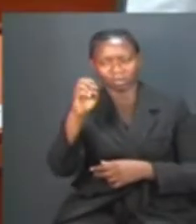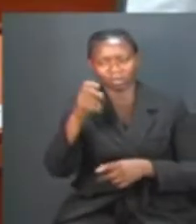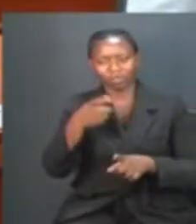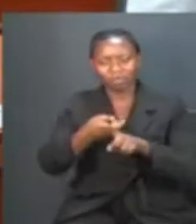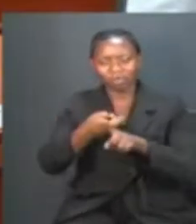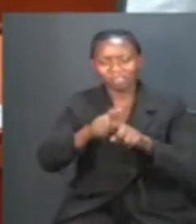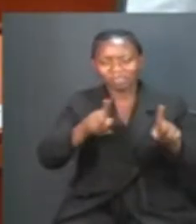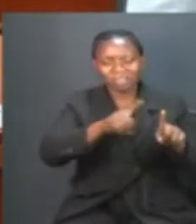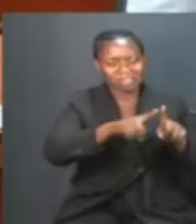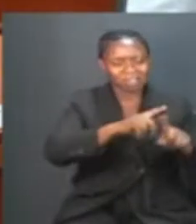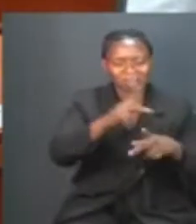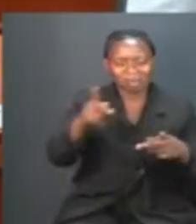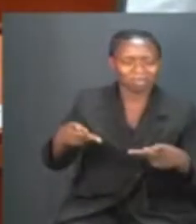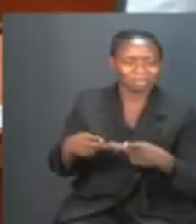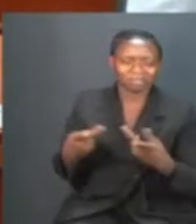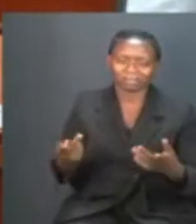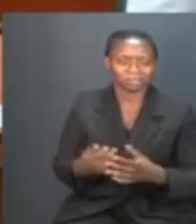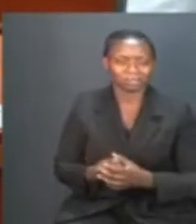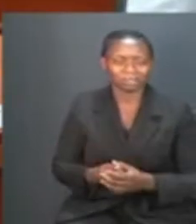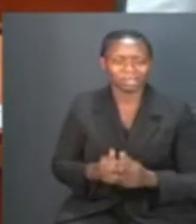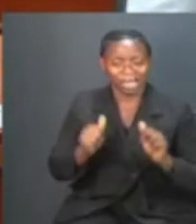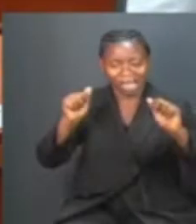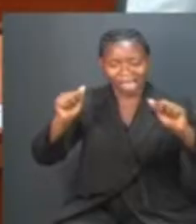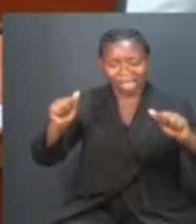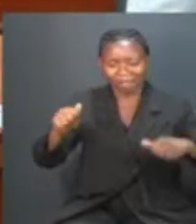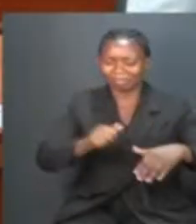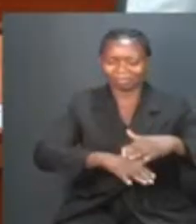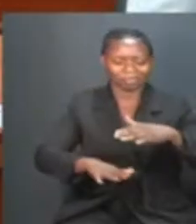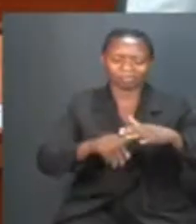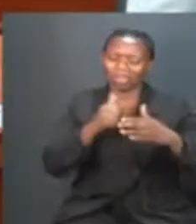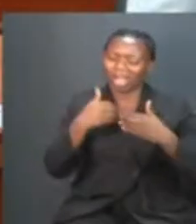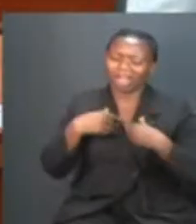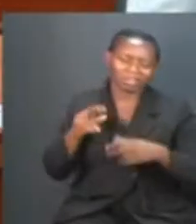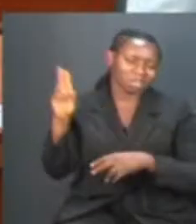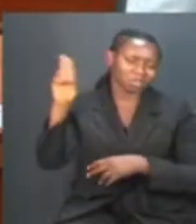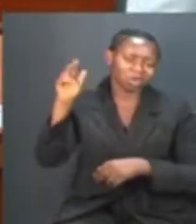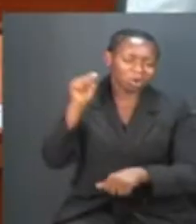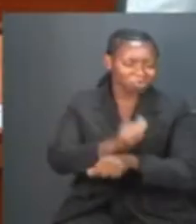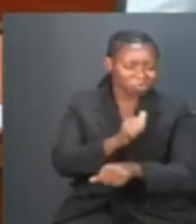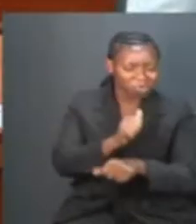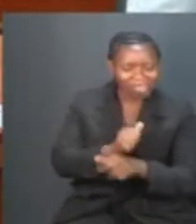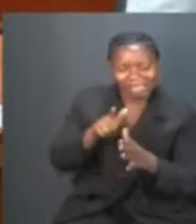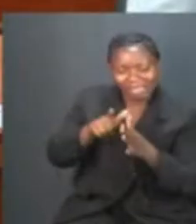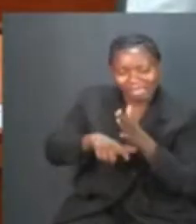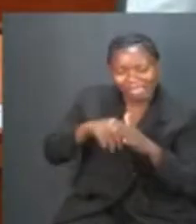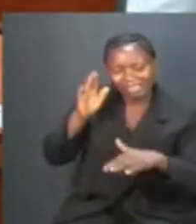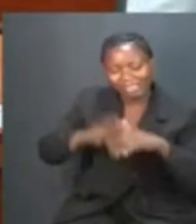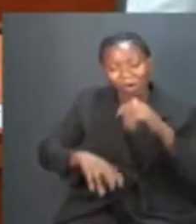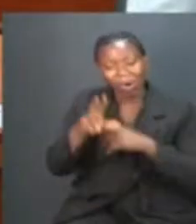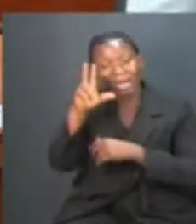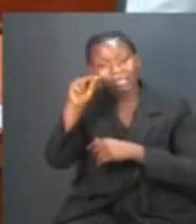Now, his capacity is underutilized, working at less than 30%. And